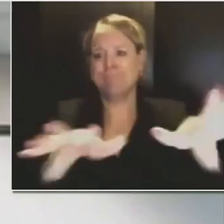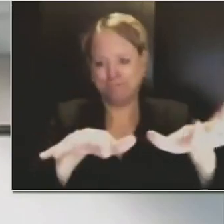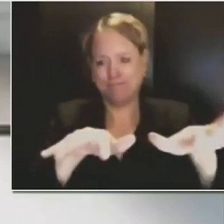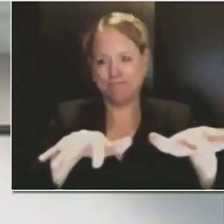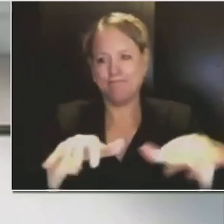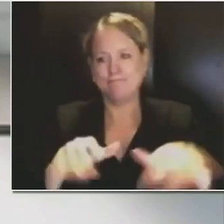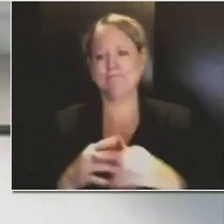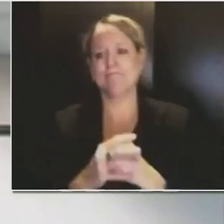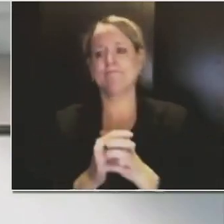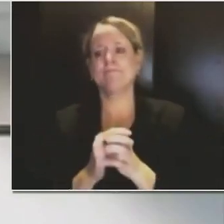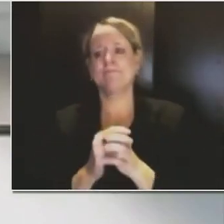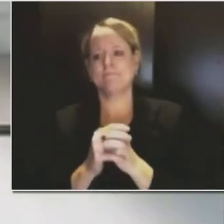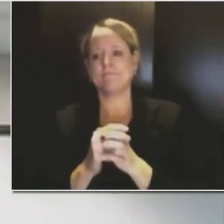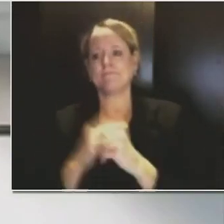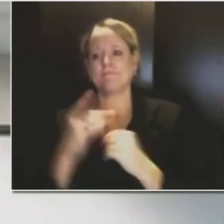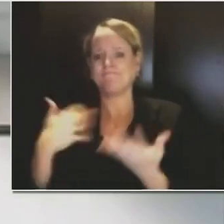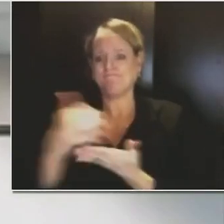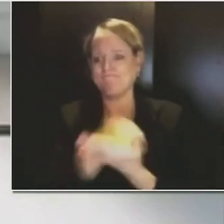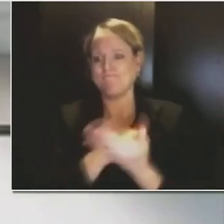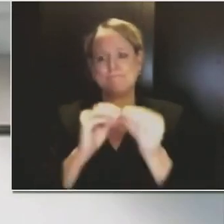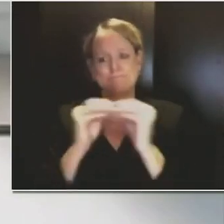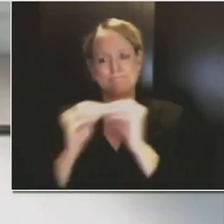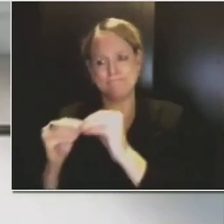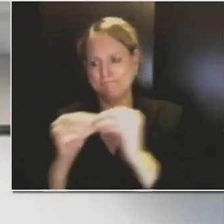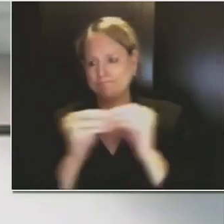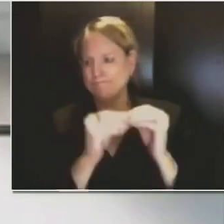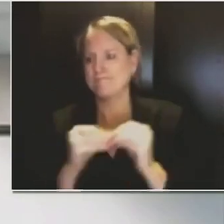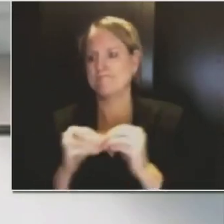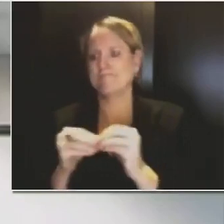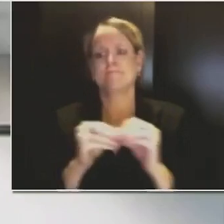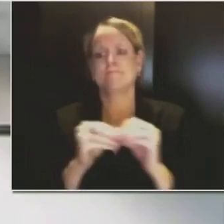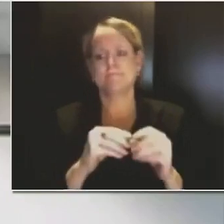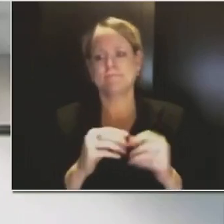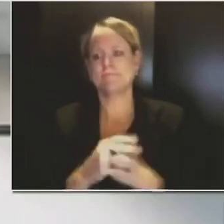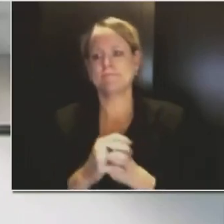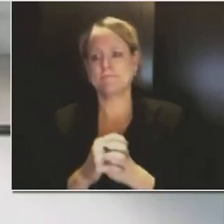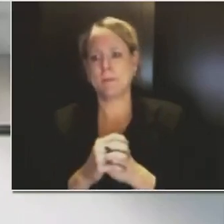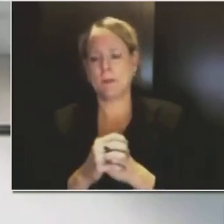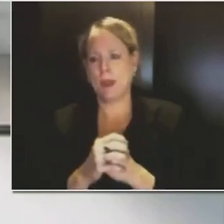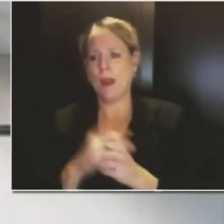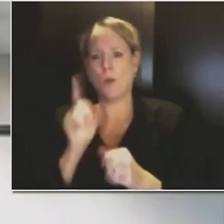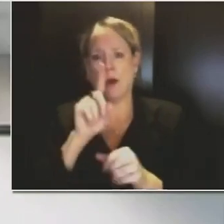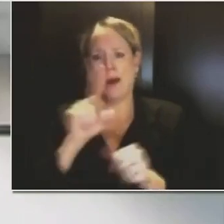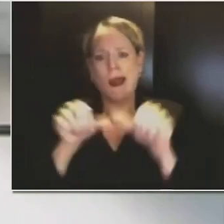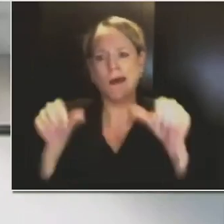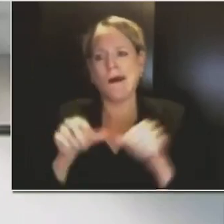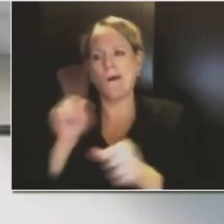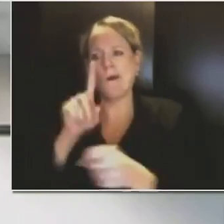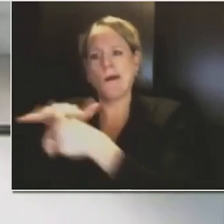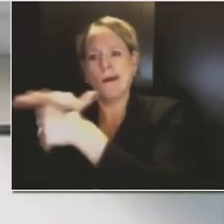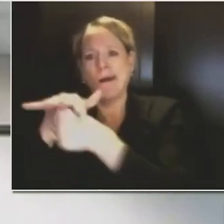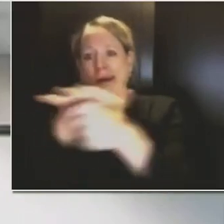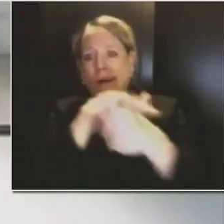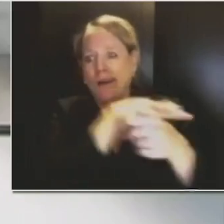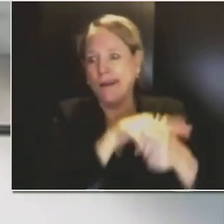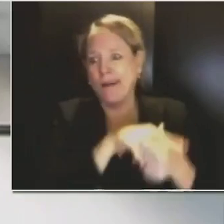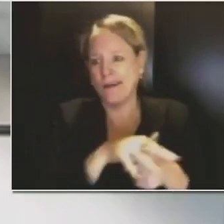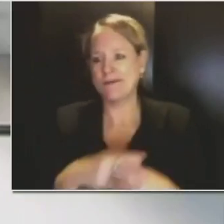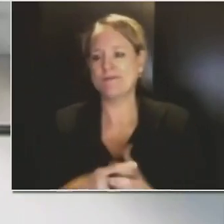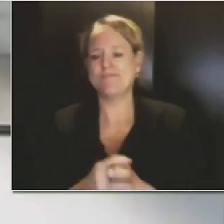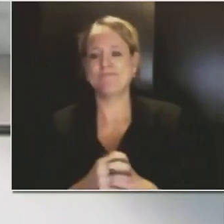If there was some fluctuation from day to day, that wasn't as critical for us. So it was more important for us to have